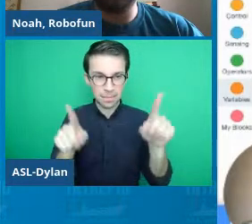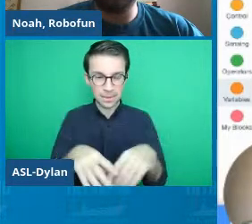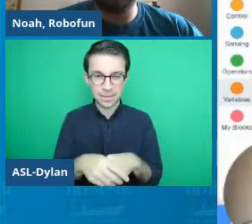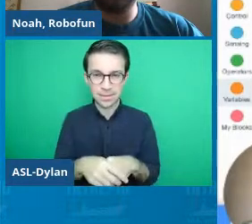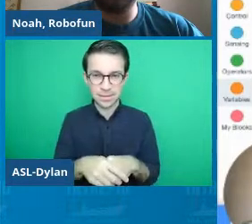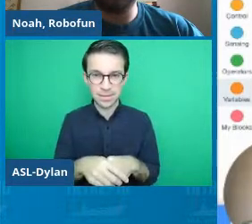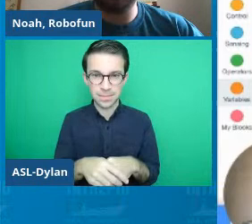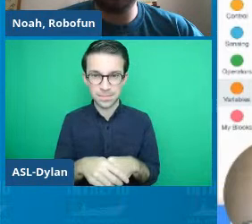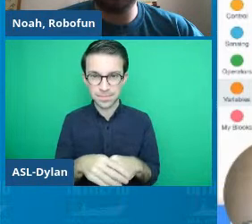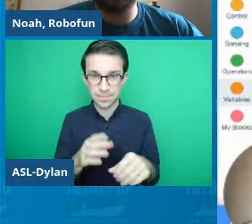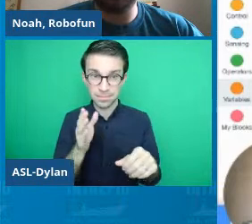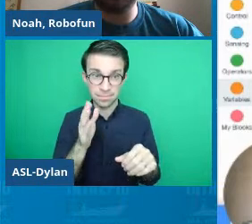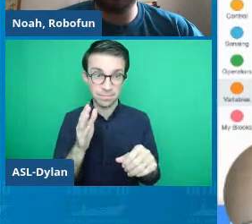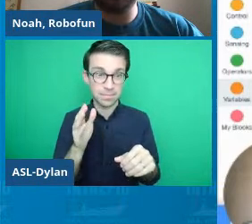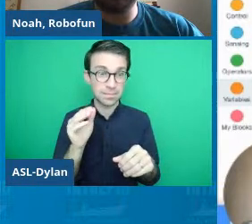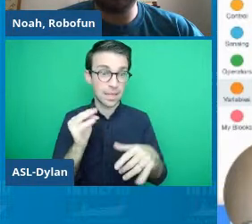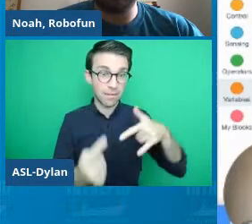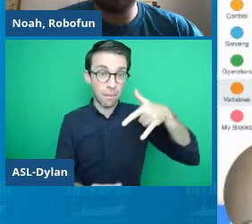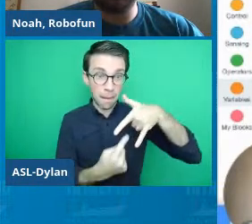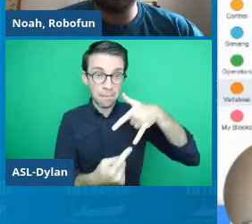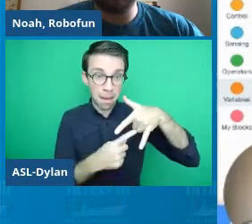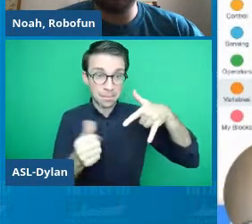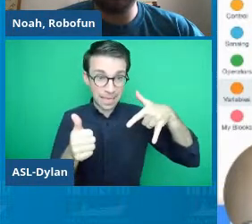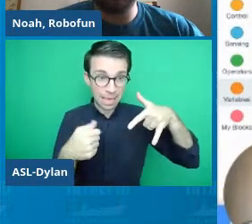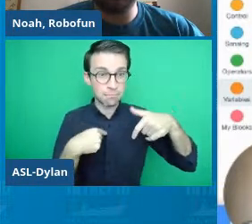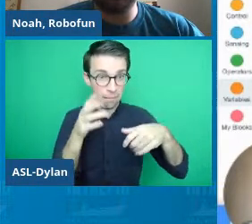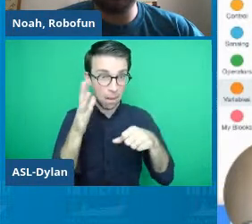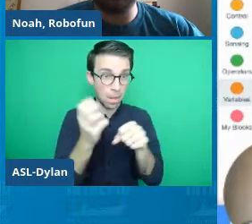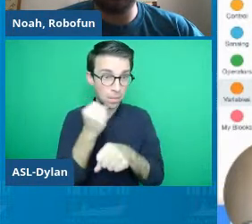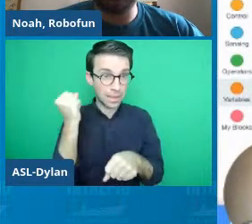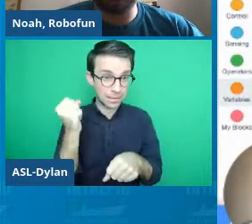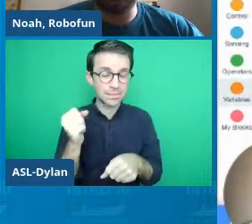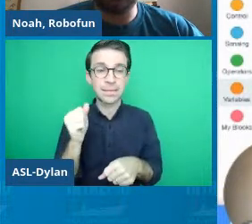Then I will win, and if not, I will lose.